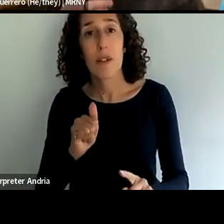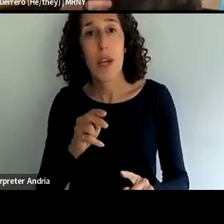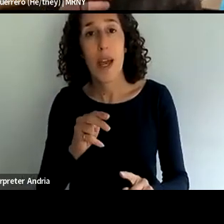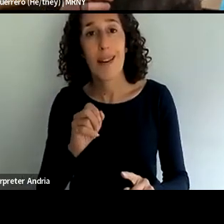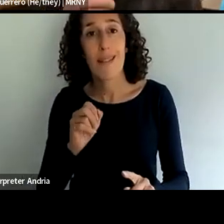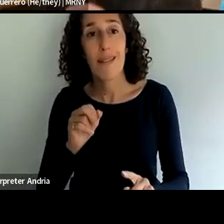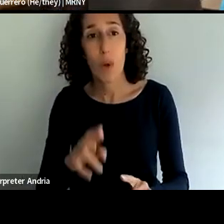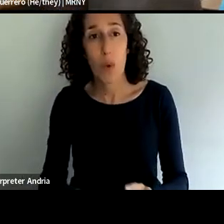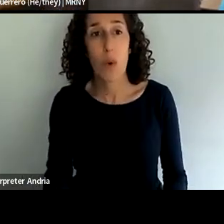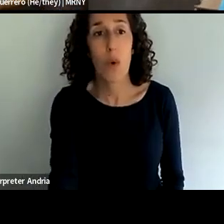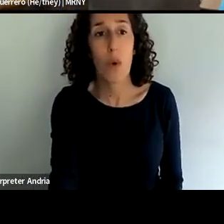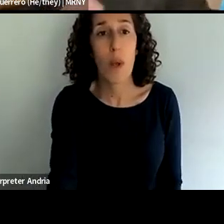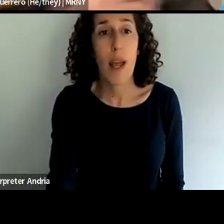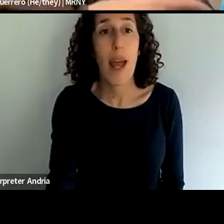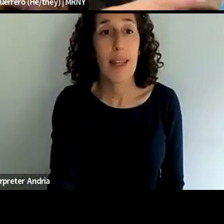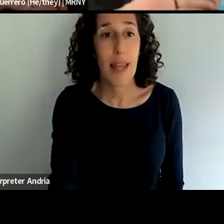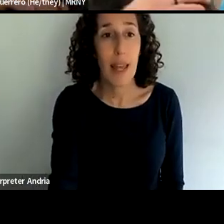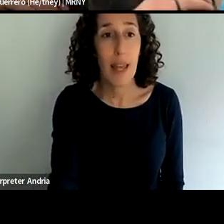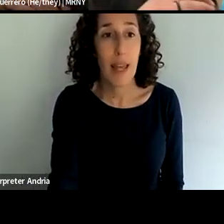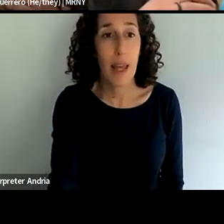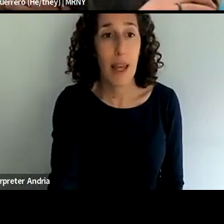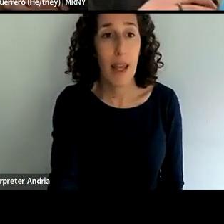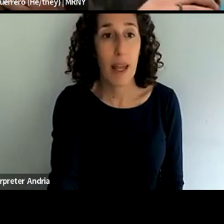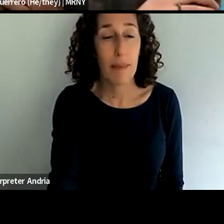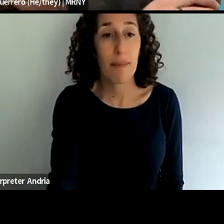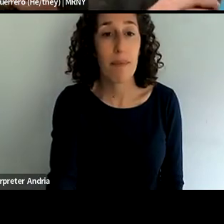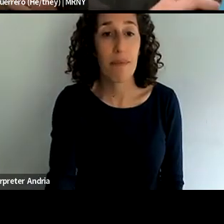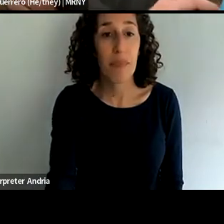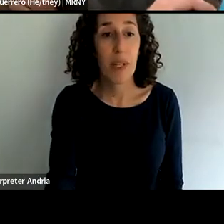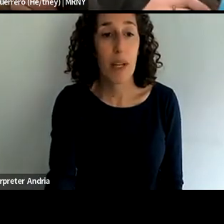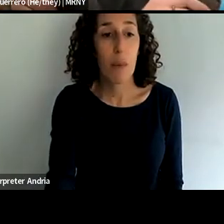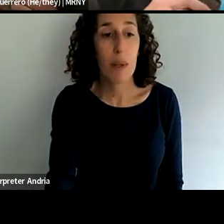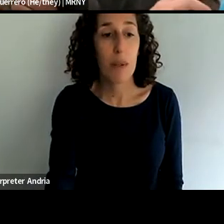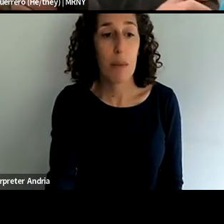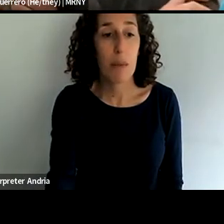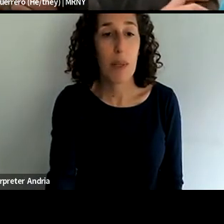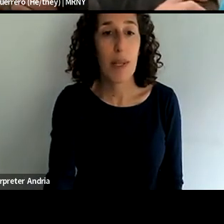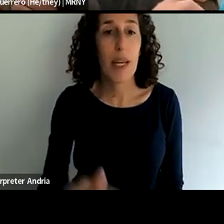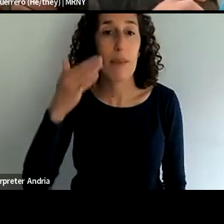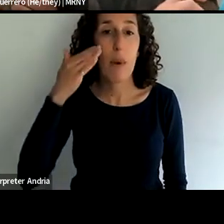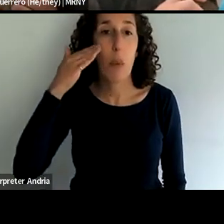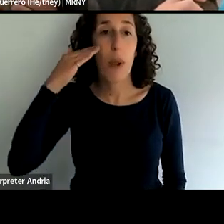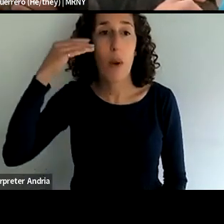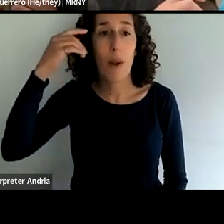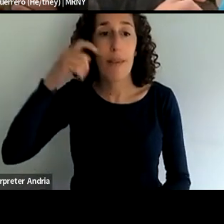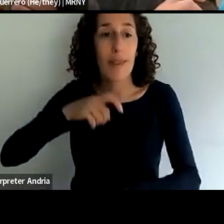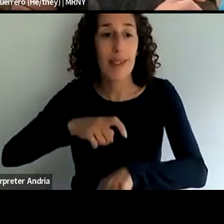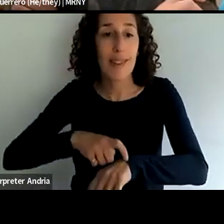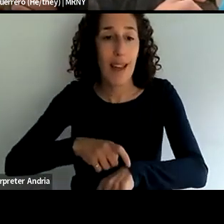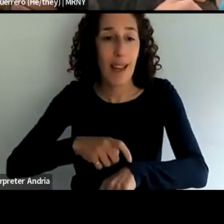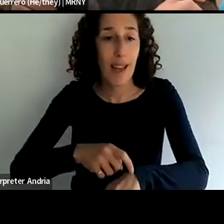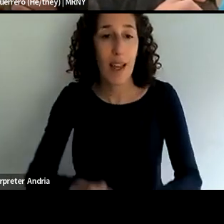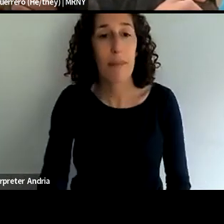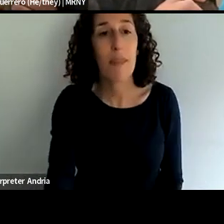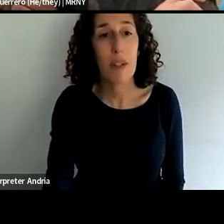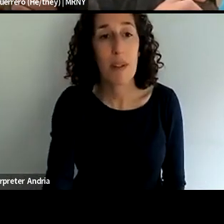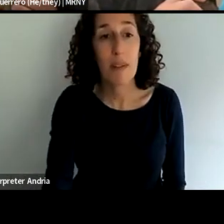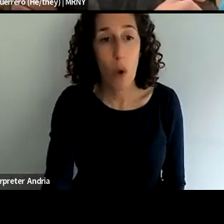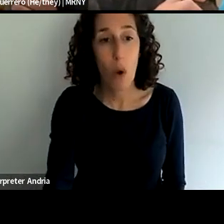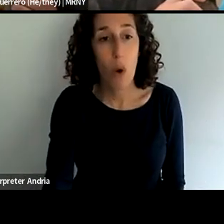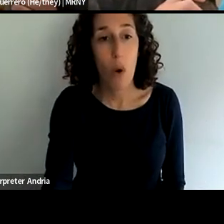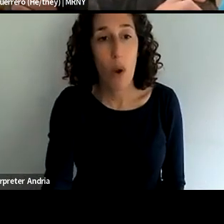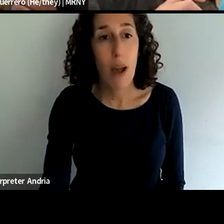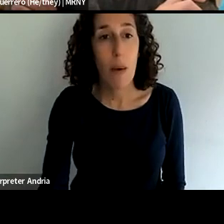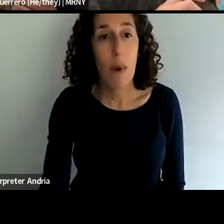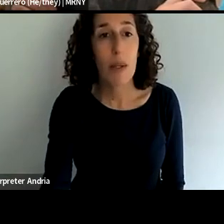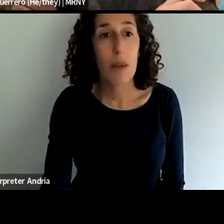And then I want to say I'm also being mindful of time. We speak of time and everybody's time. So Jennifer,